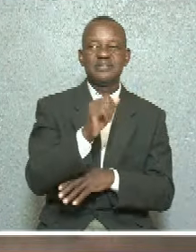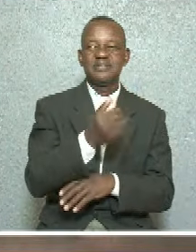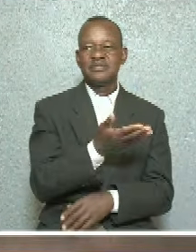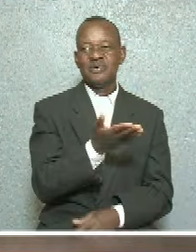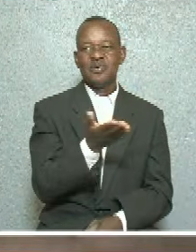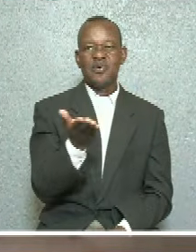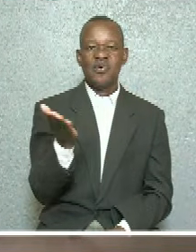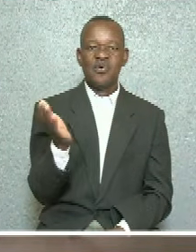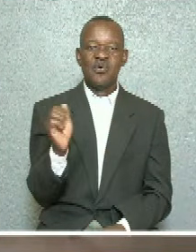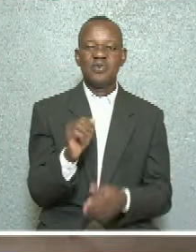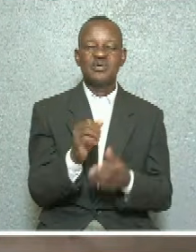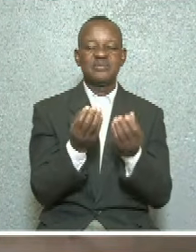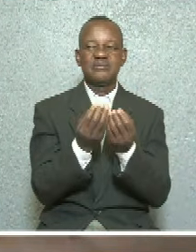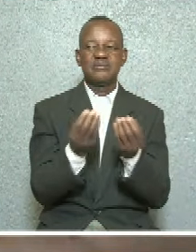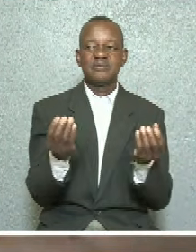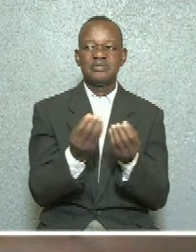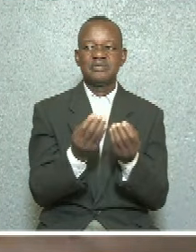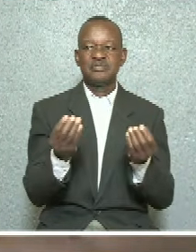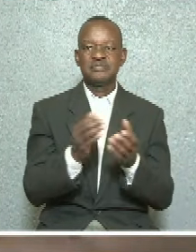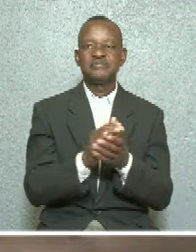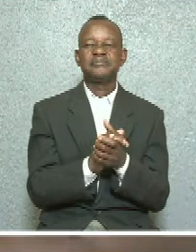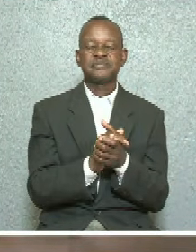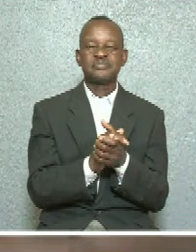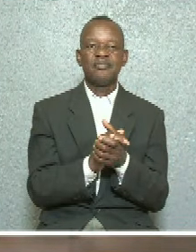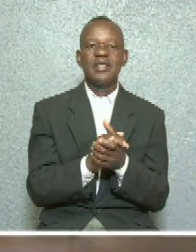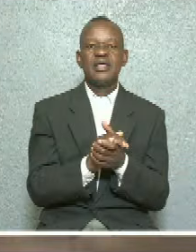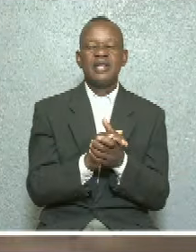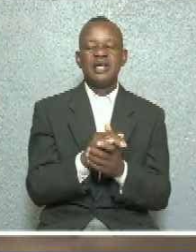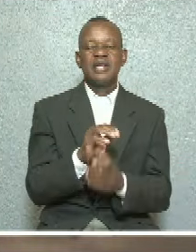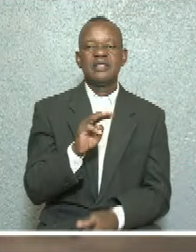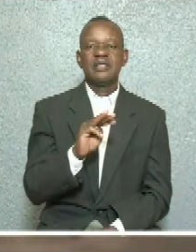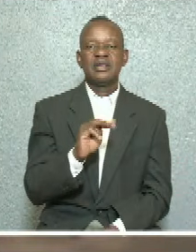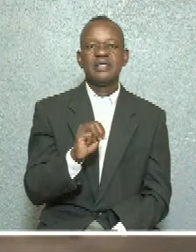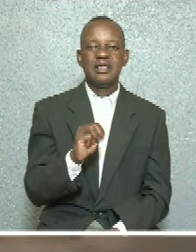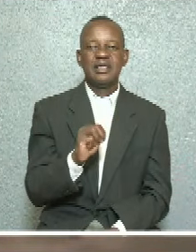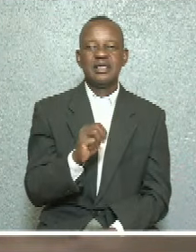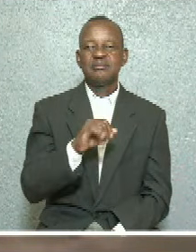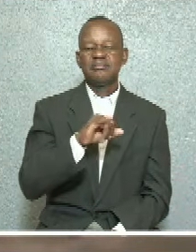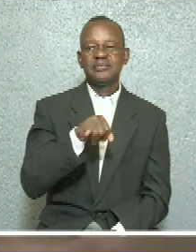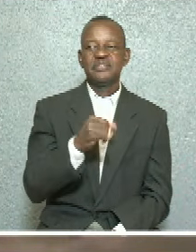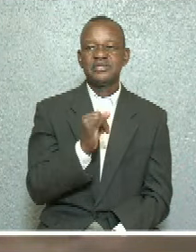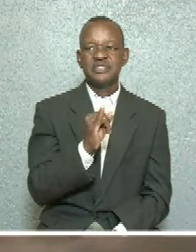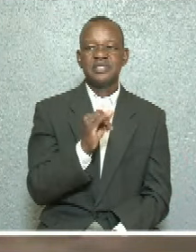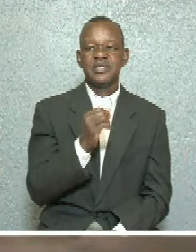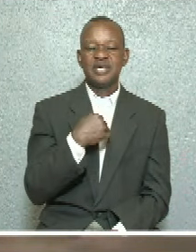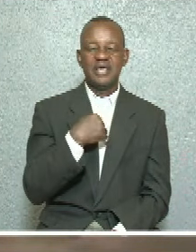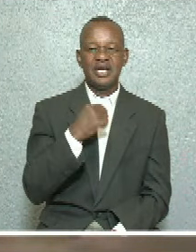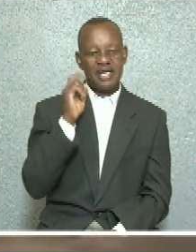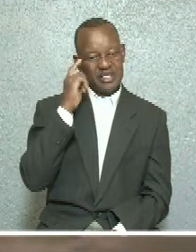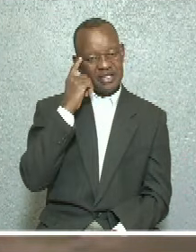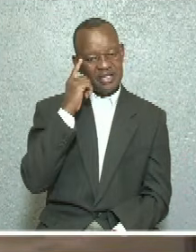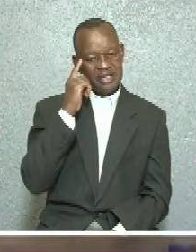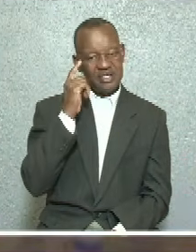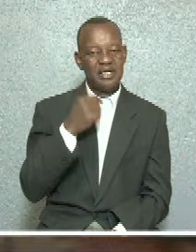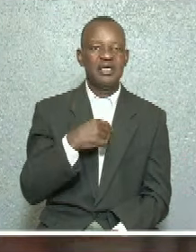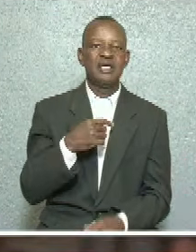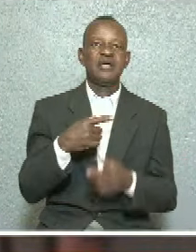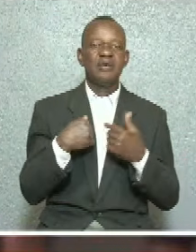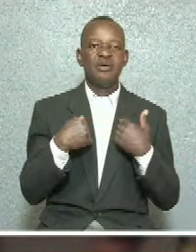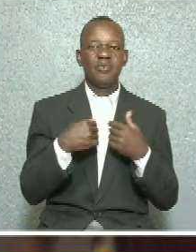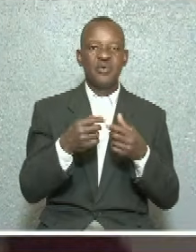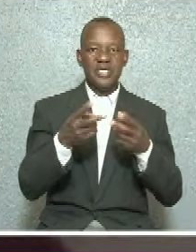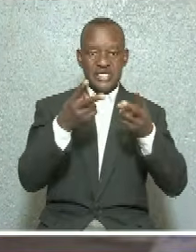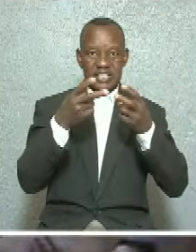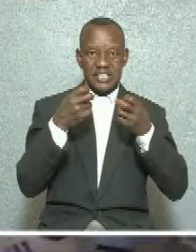MJ, I'm sure this poster for the event of today has circulated on social media, WhatsApp platforms